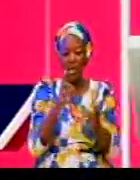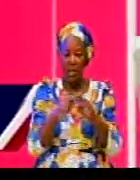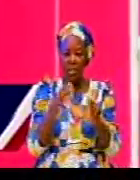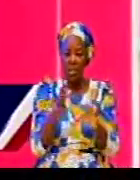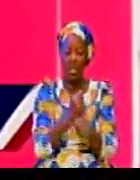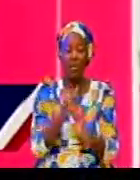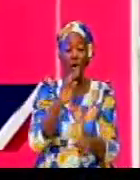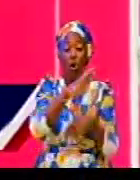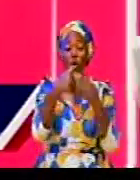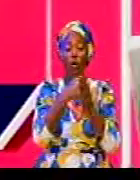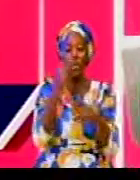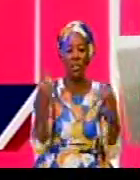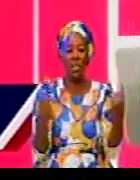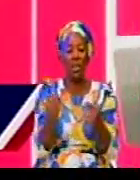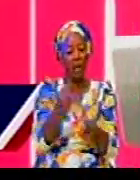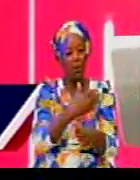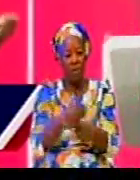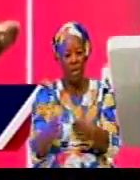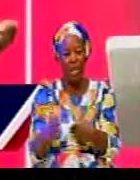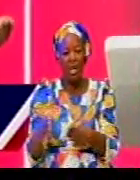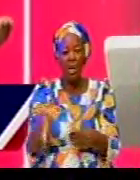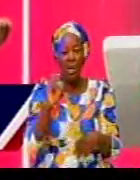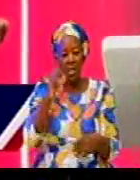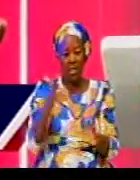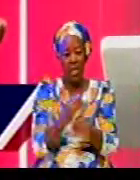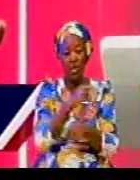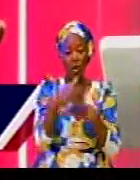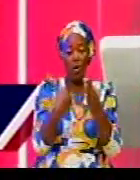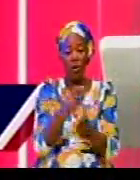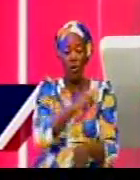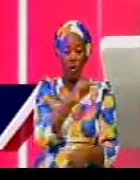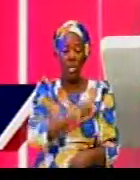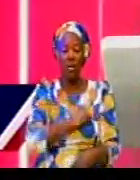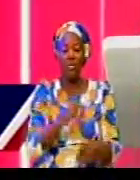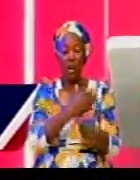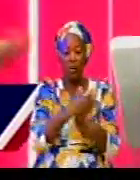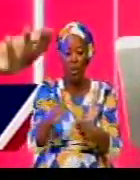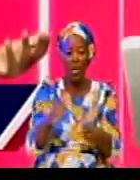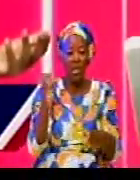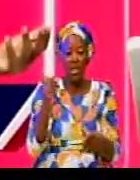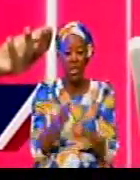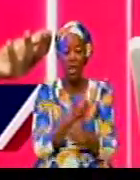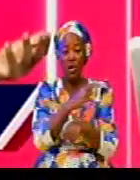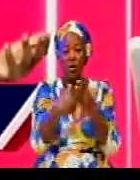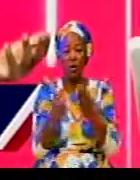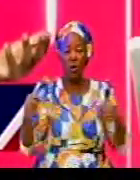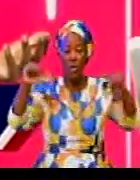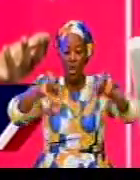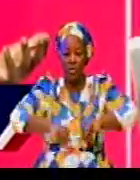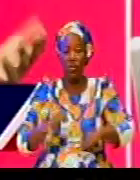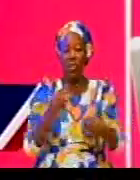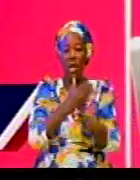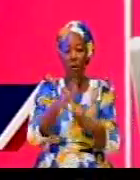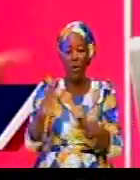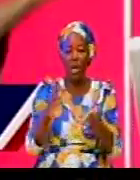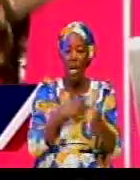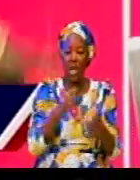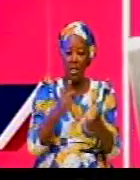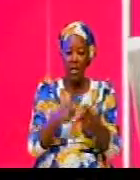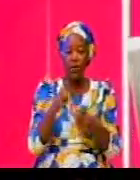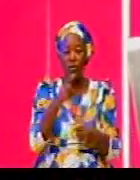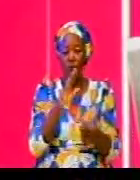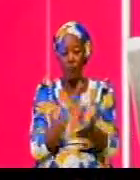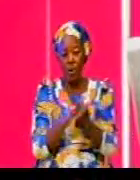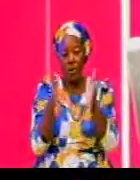in him, it takes all your sins away. It takes all your guilt away. It takes all